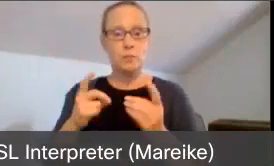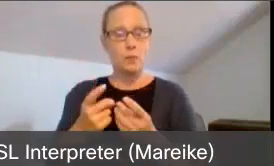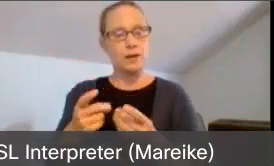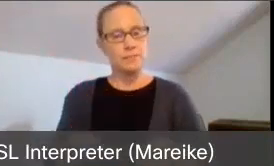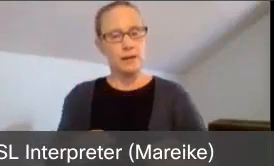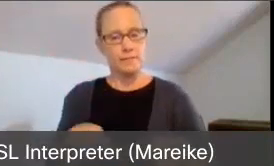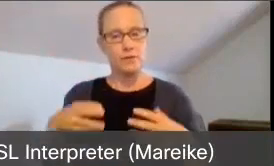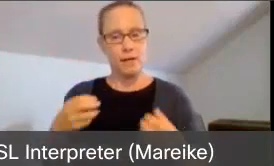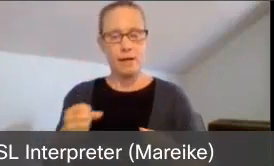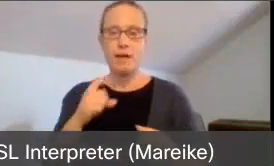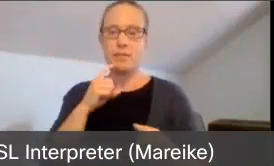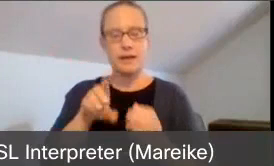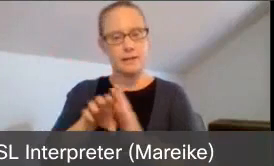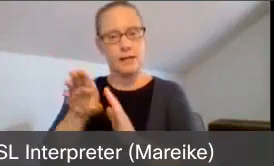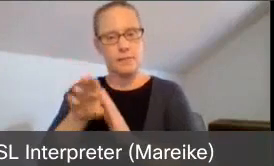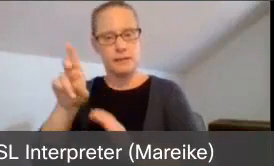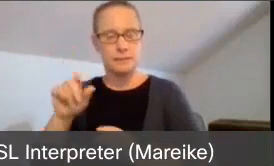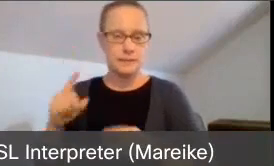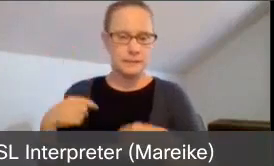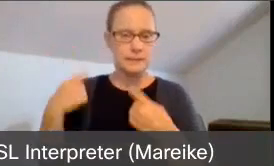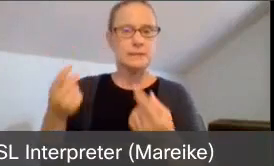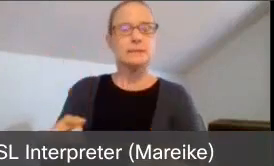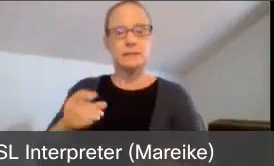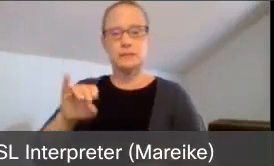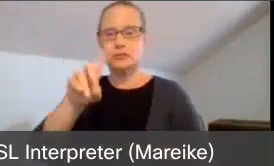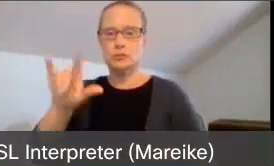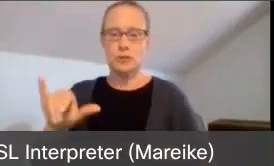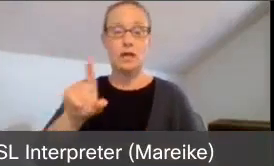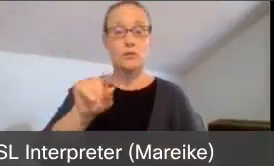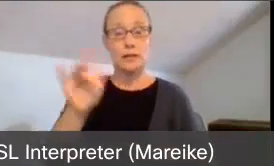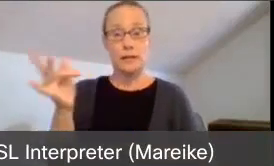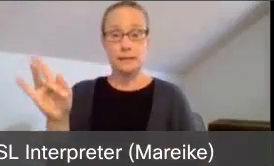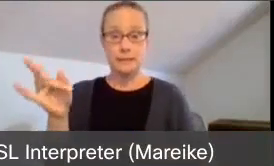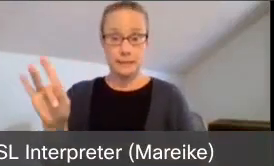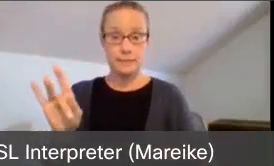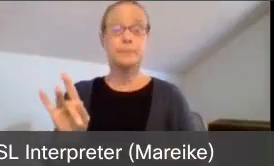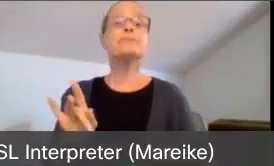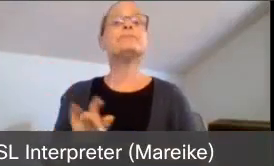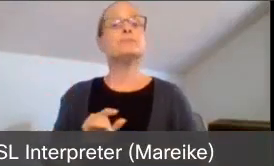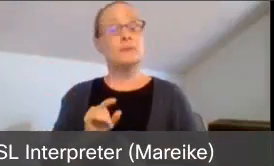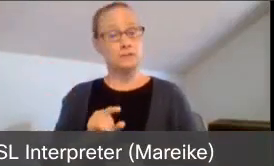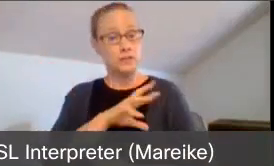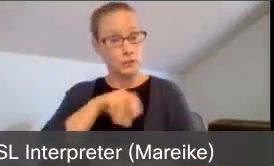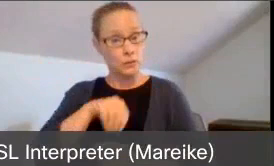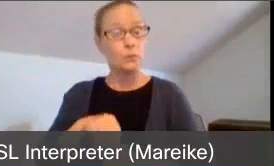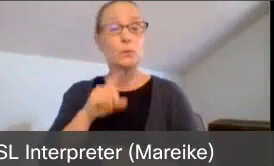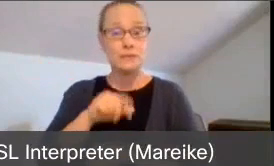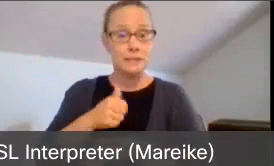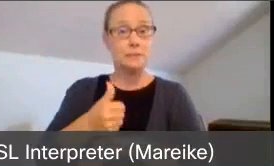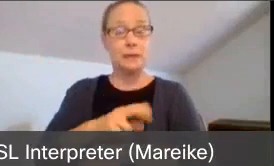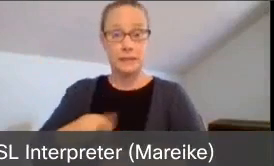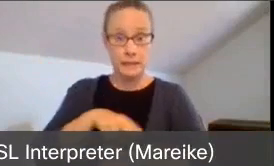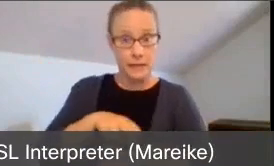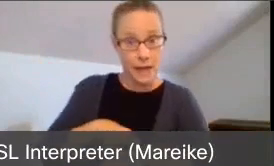and Developmental Disabilities since July 2015. This includes implementing national